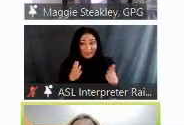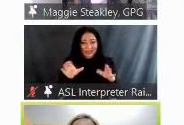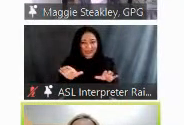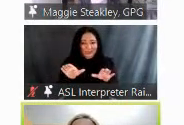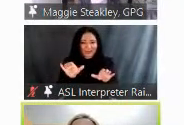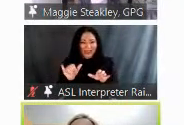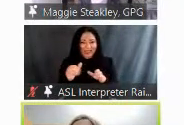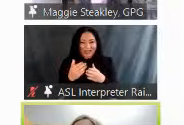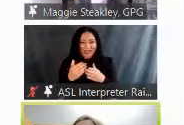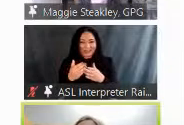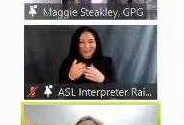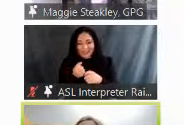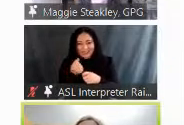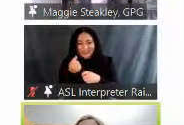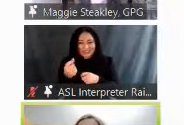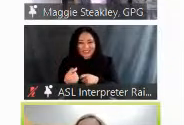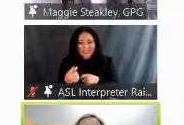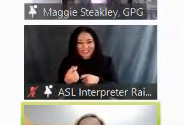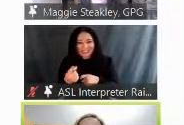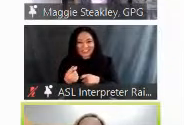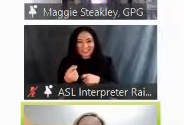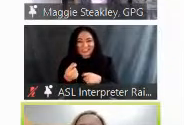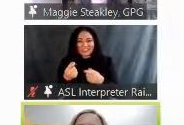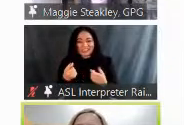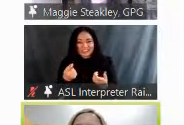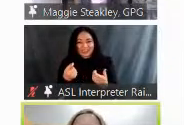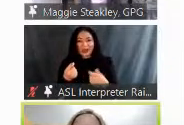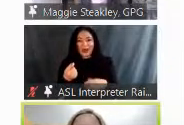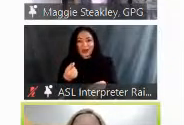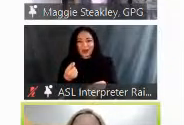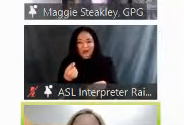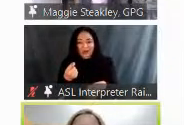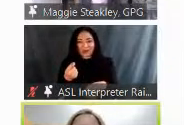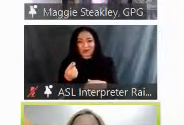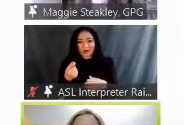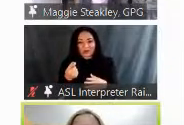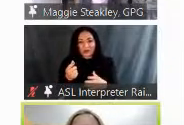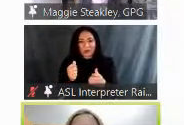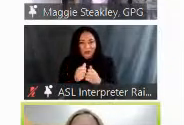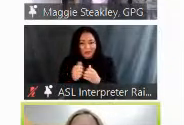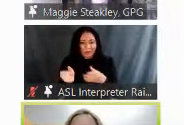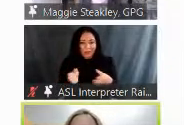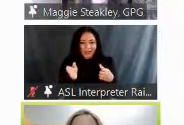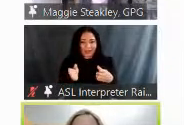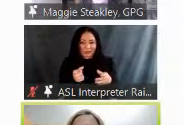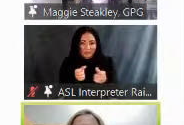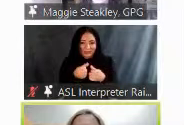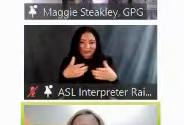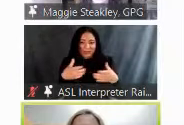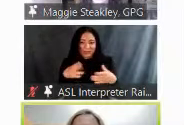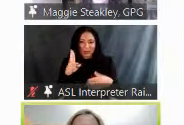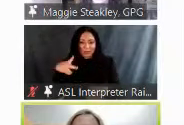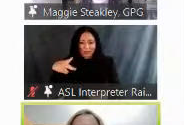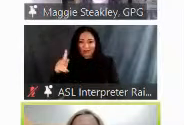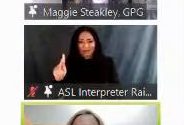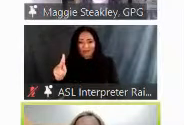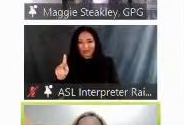next year or so, given the plans to expand UPK, particularly through